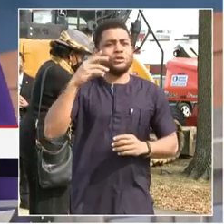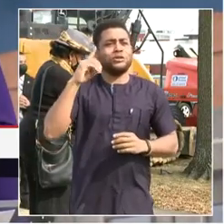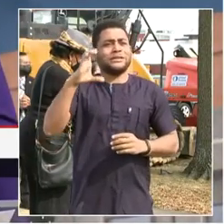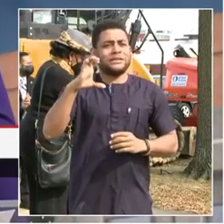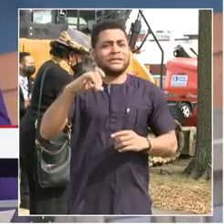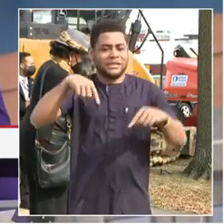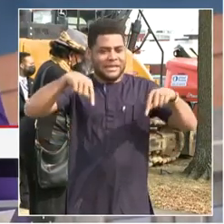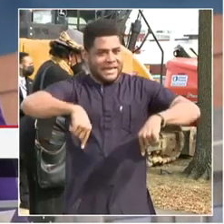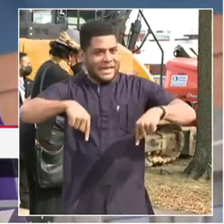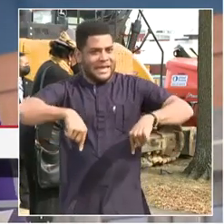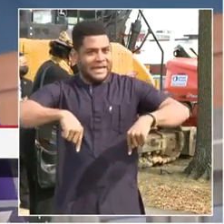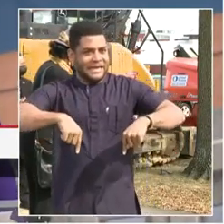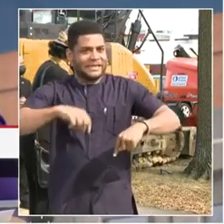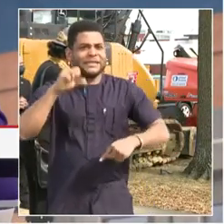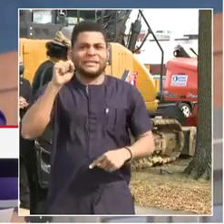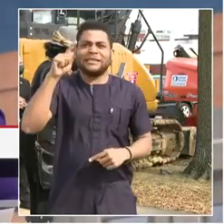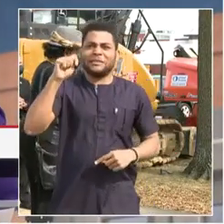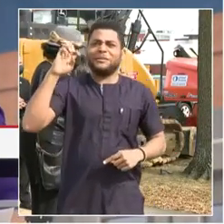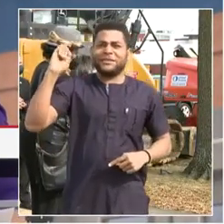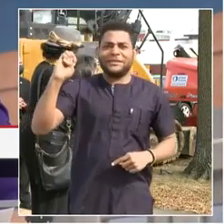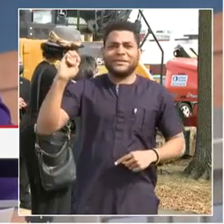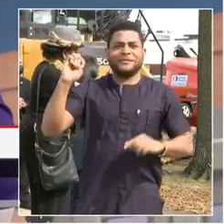at St. Elizabeth's.